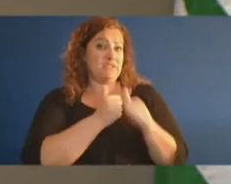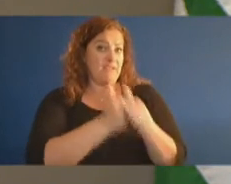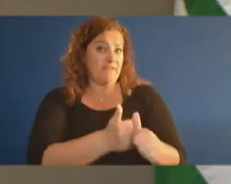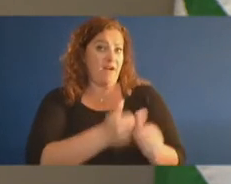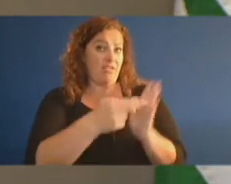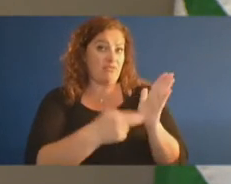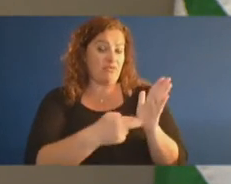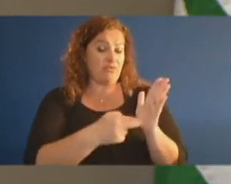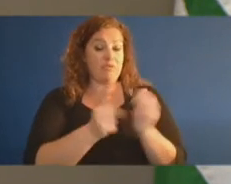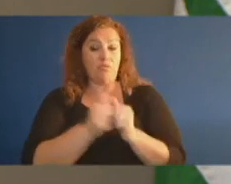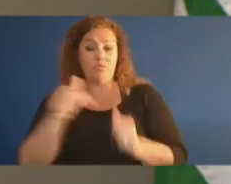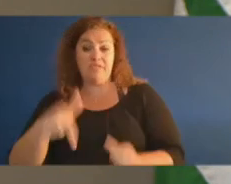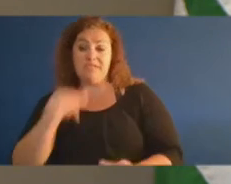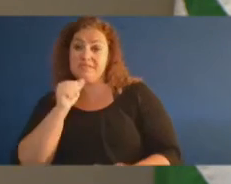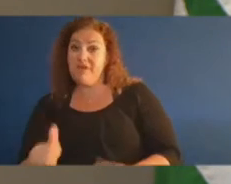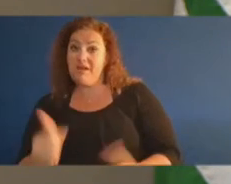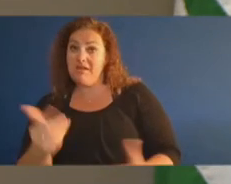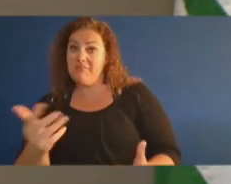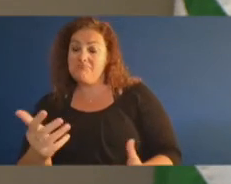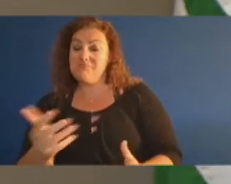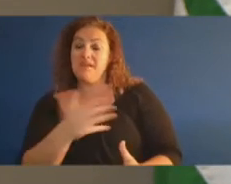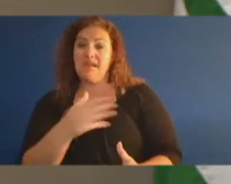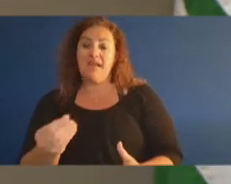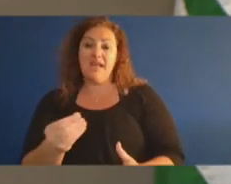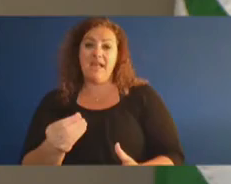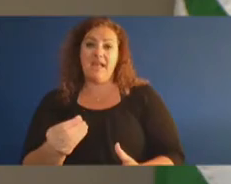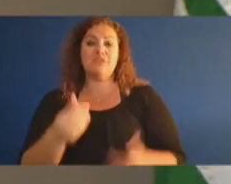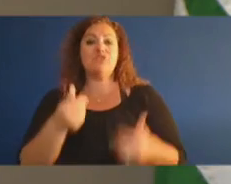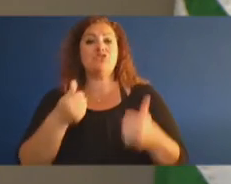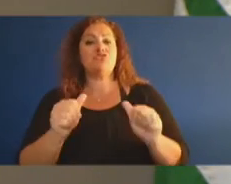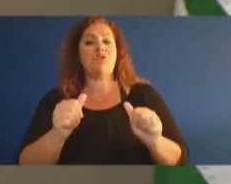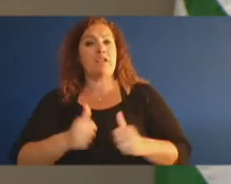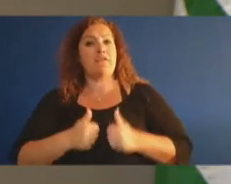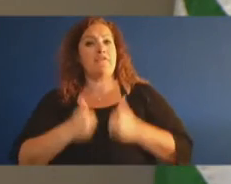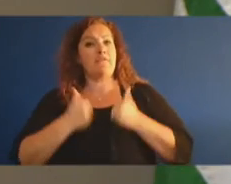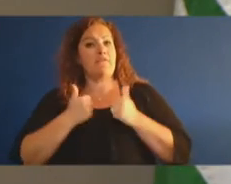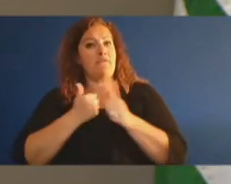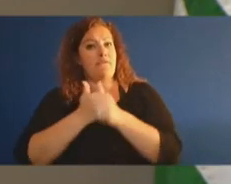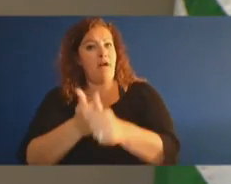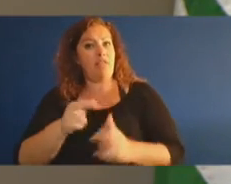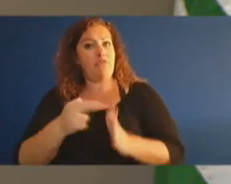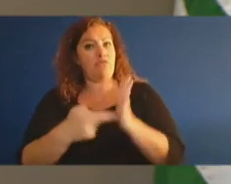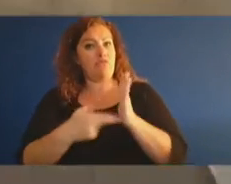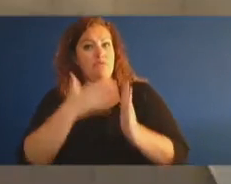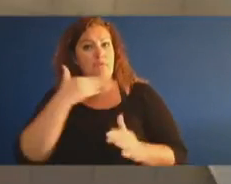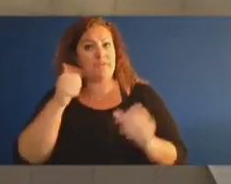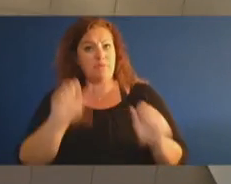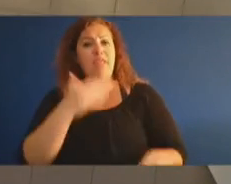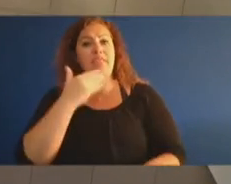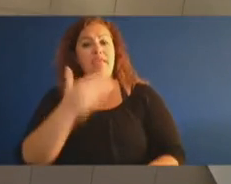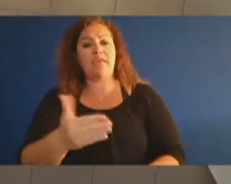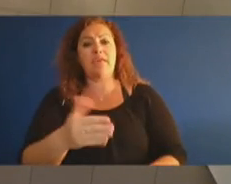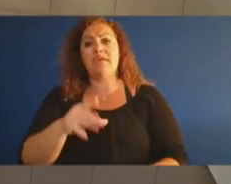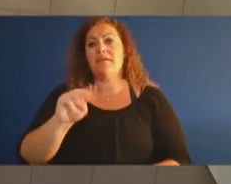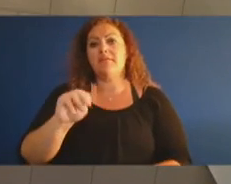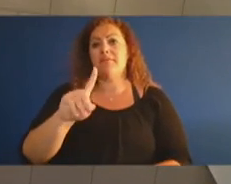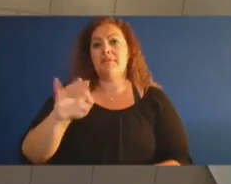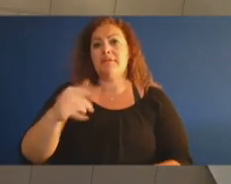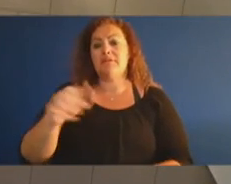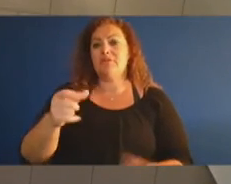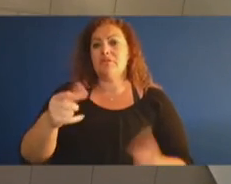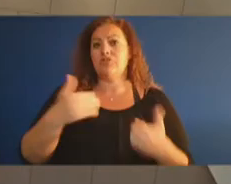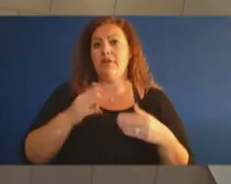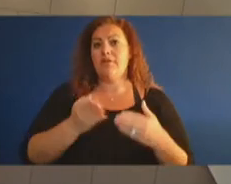it doesn't uh and let's try to live by those rules as best we can thank you Mr DRS do you have a motion to close the public